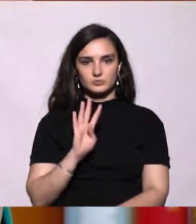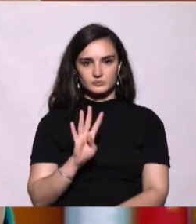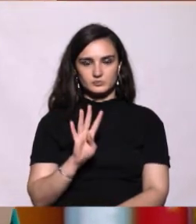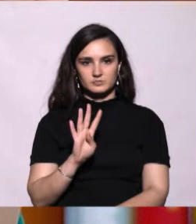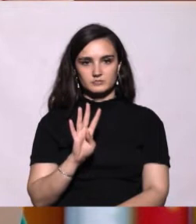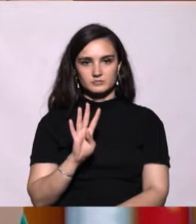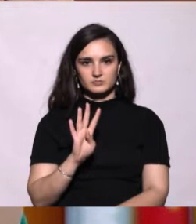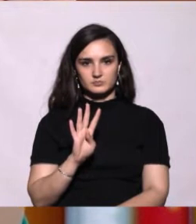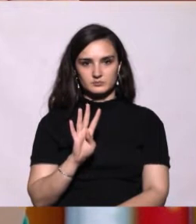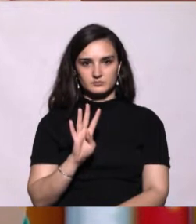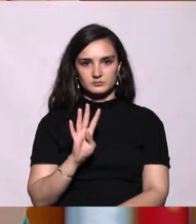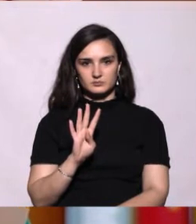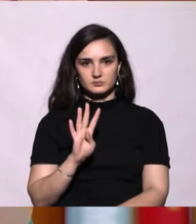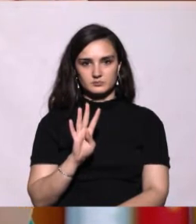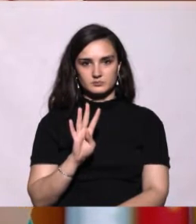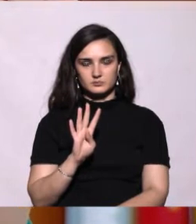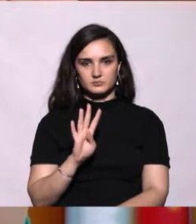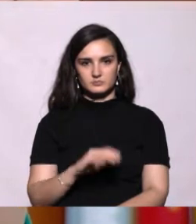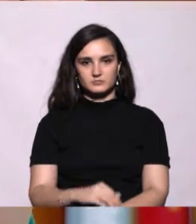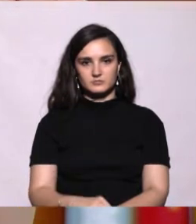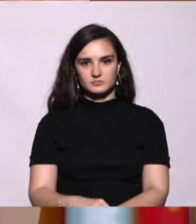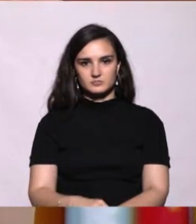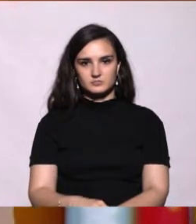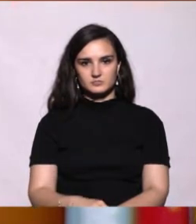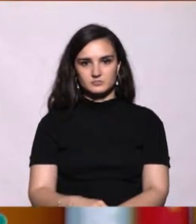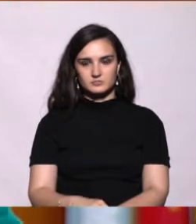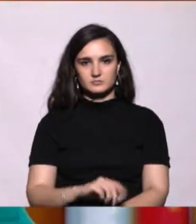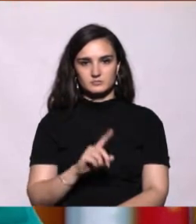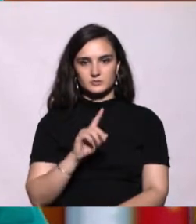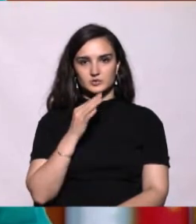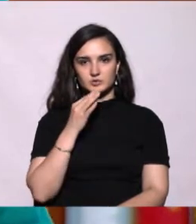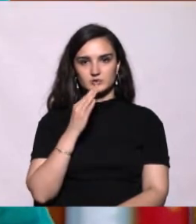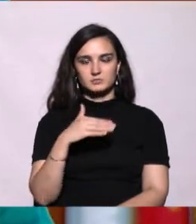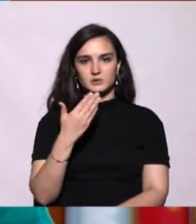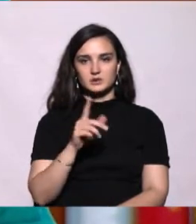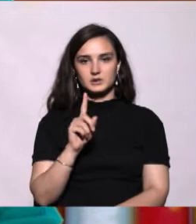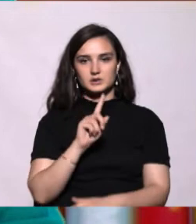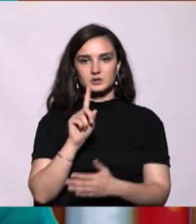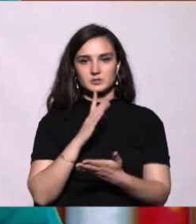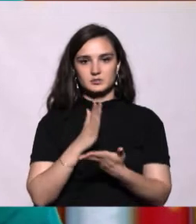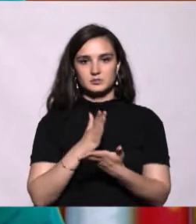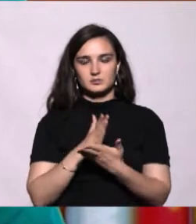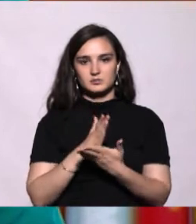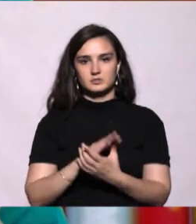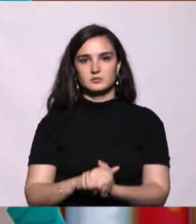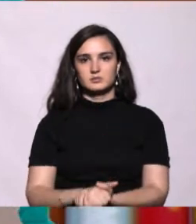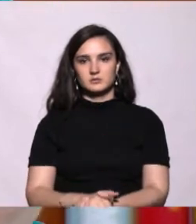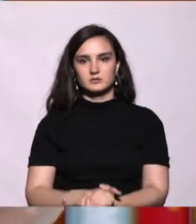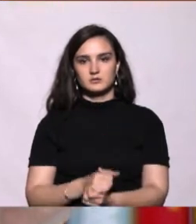Four. With me, four. And what comes after four? What comes after